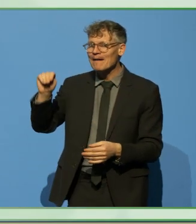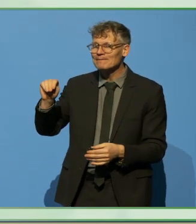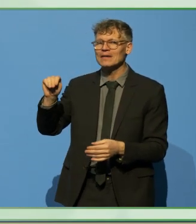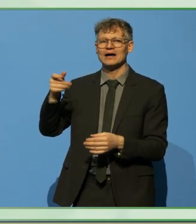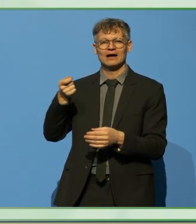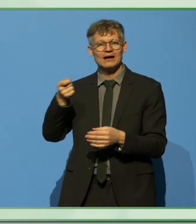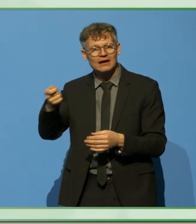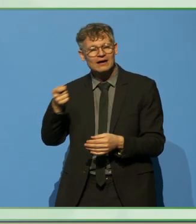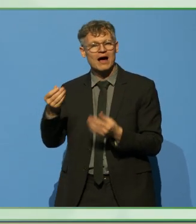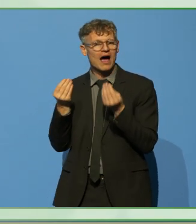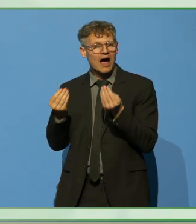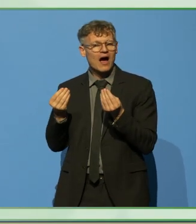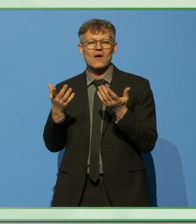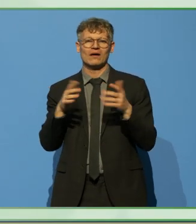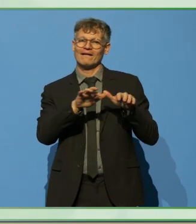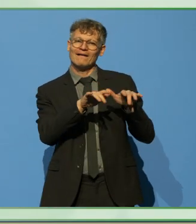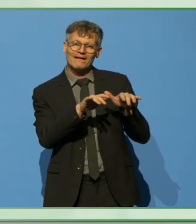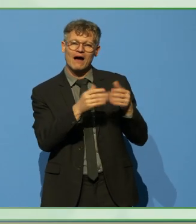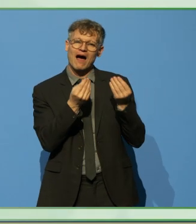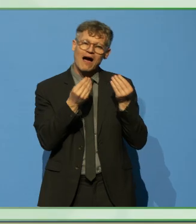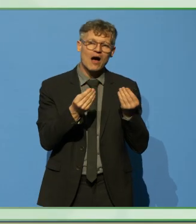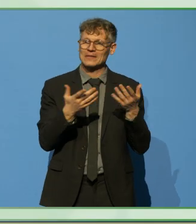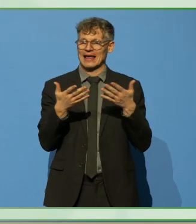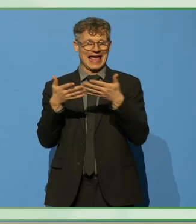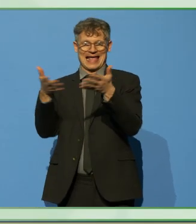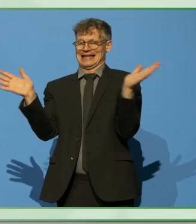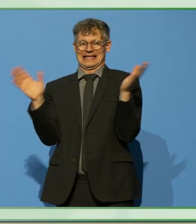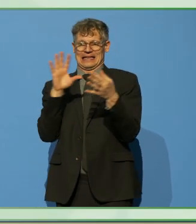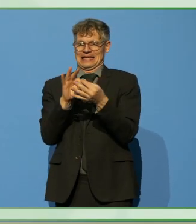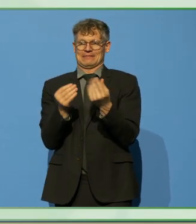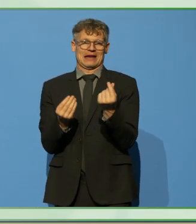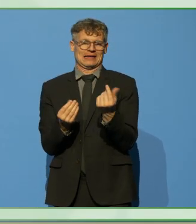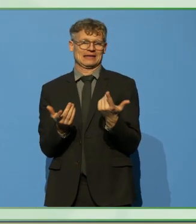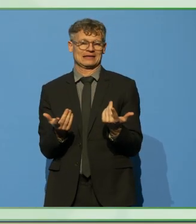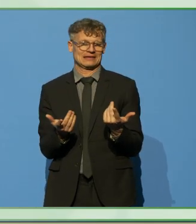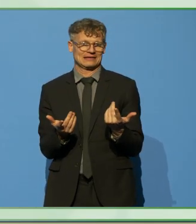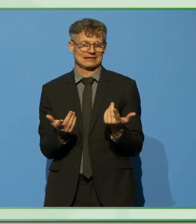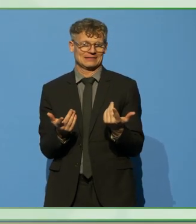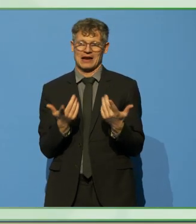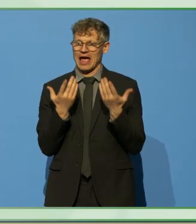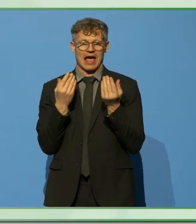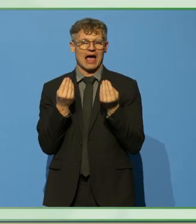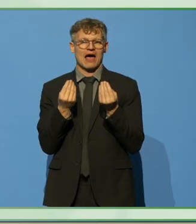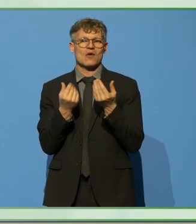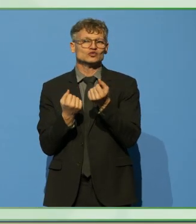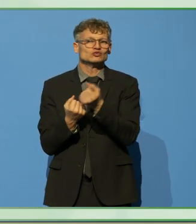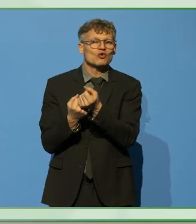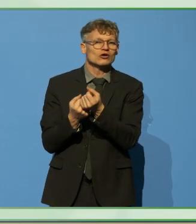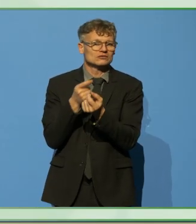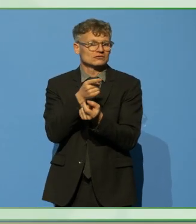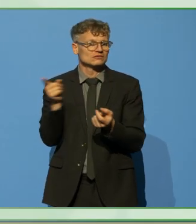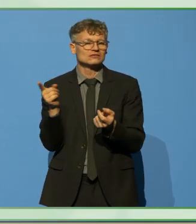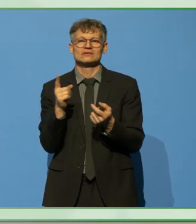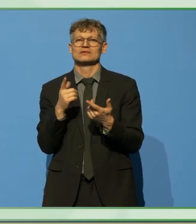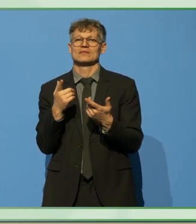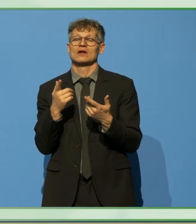also on where do people get support if they need it. We of course want to stay very close to the